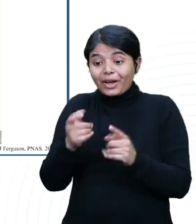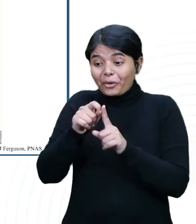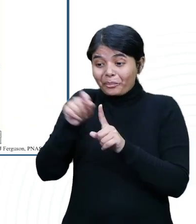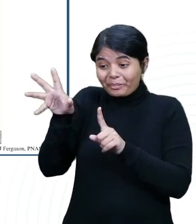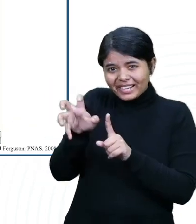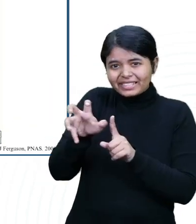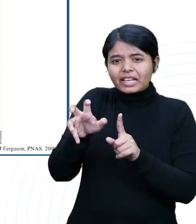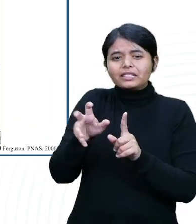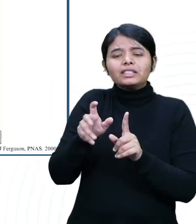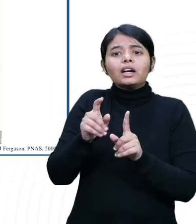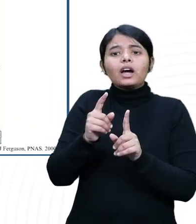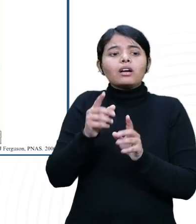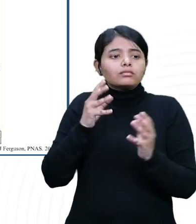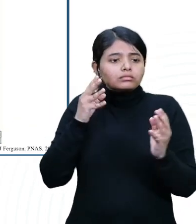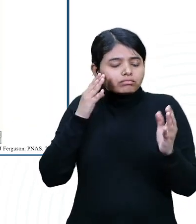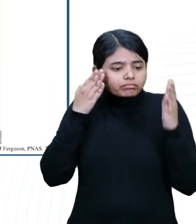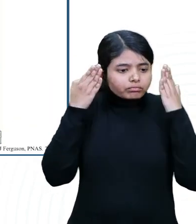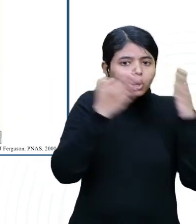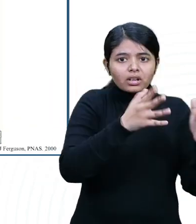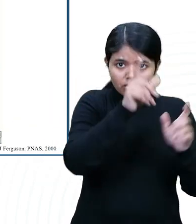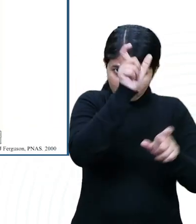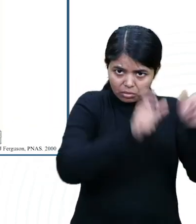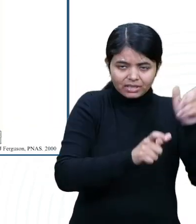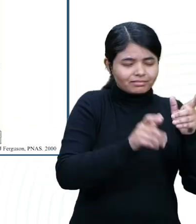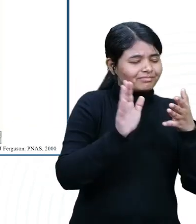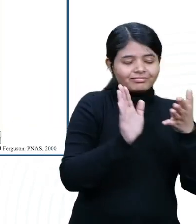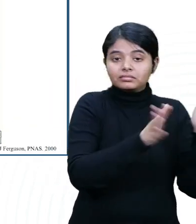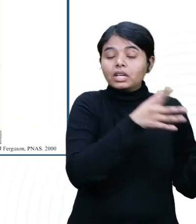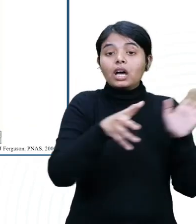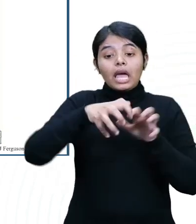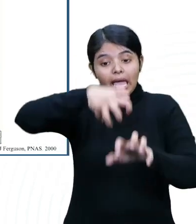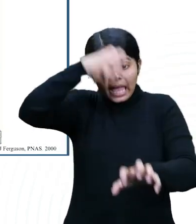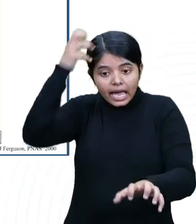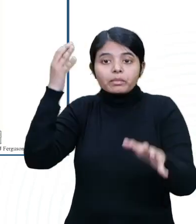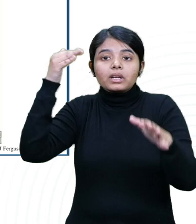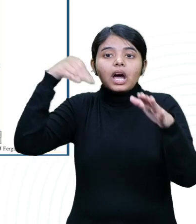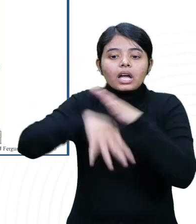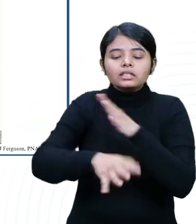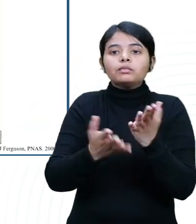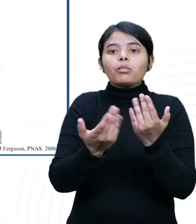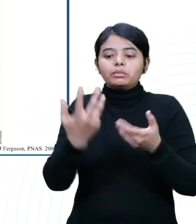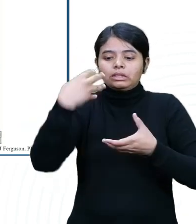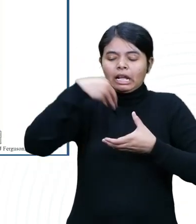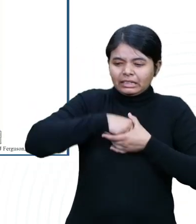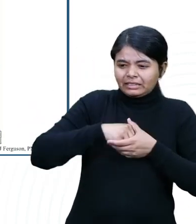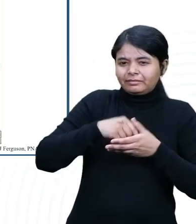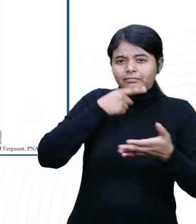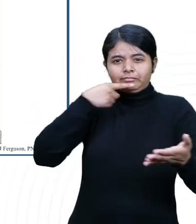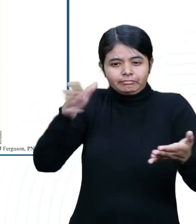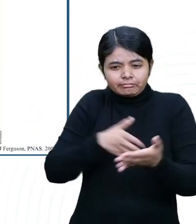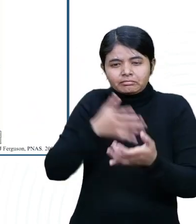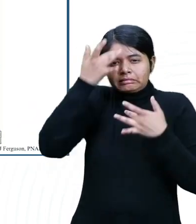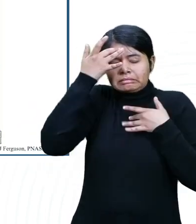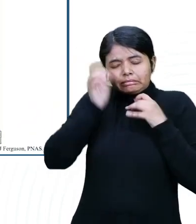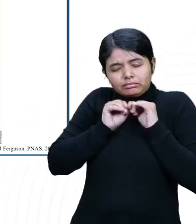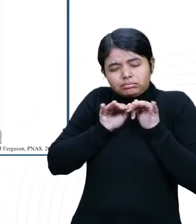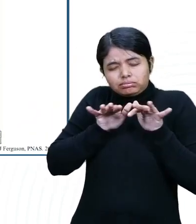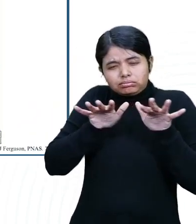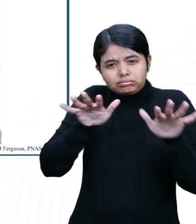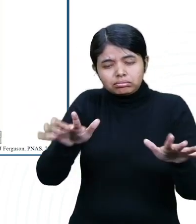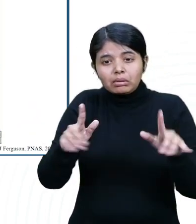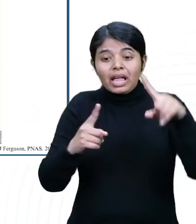called procyclin, which is again a surface glycoprotein, and there are like 2.5 million copies per cell of